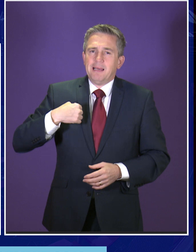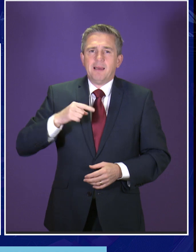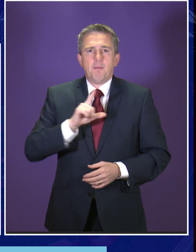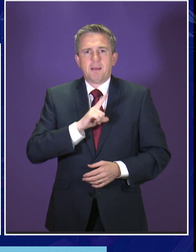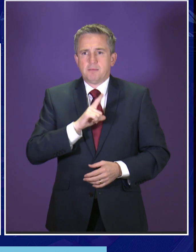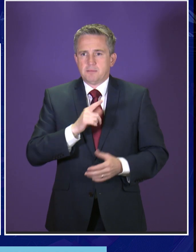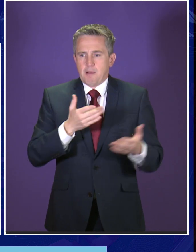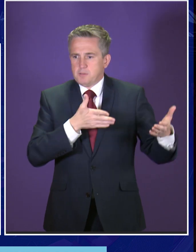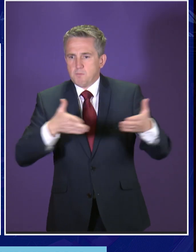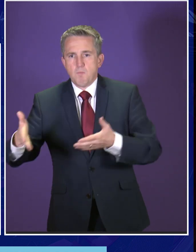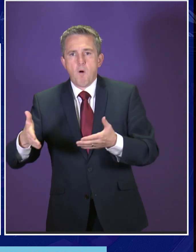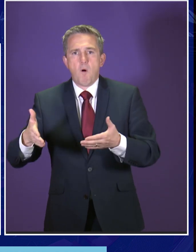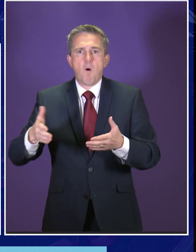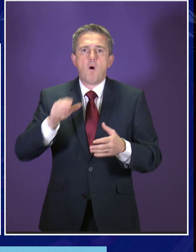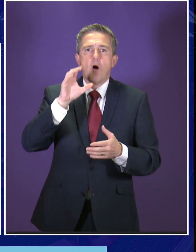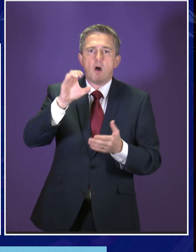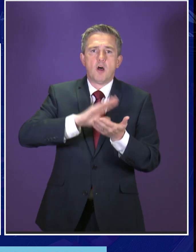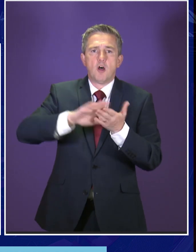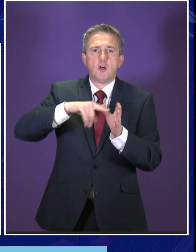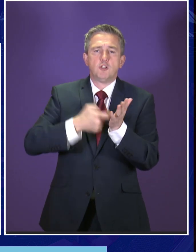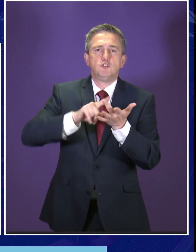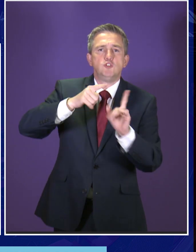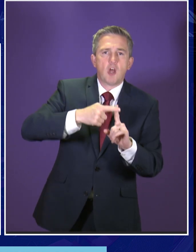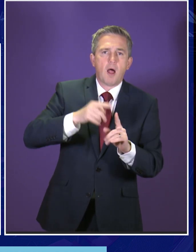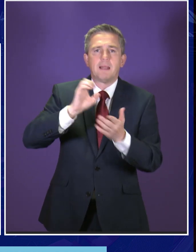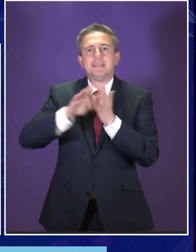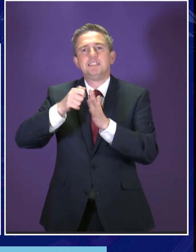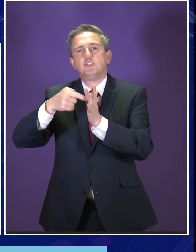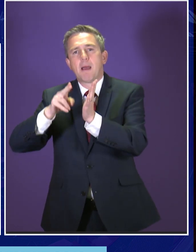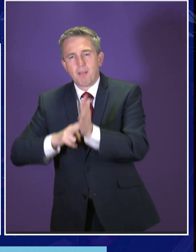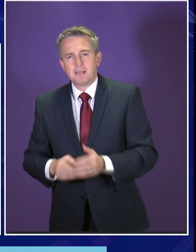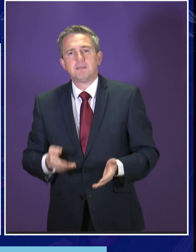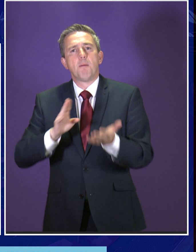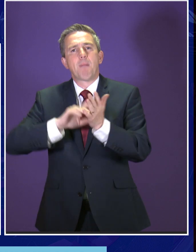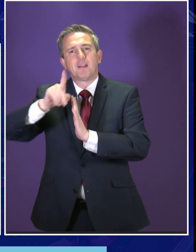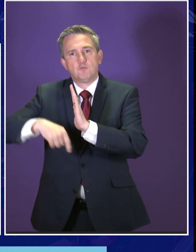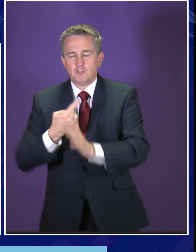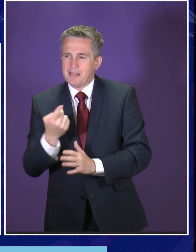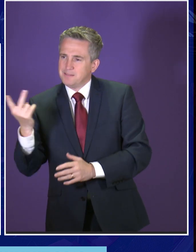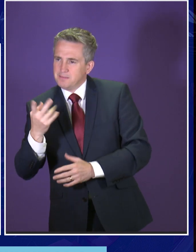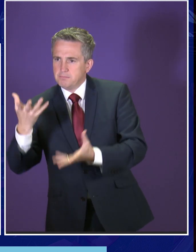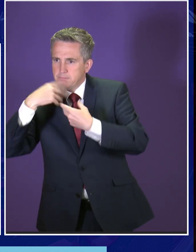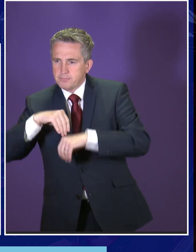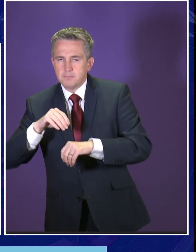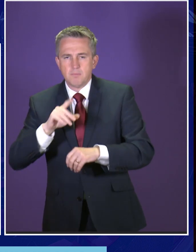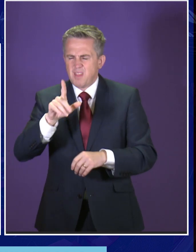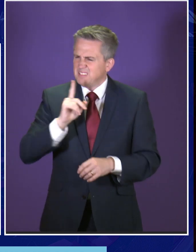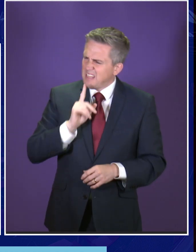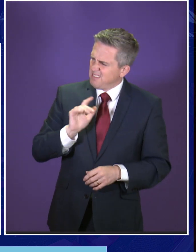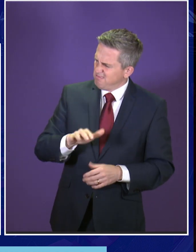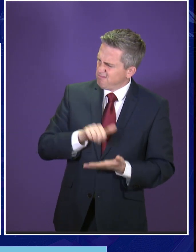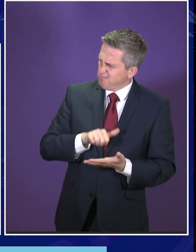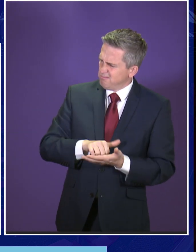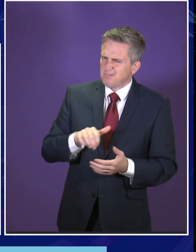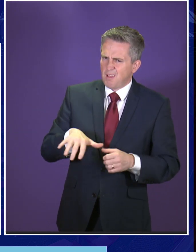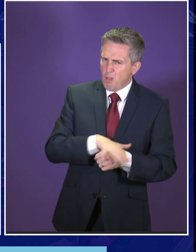tending to move towards more Charlie Chaplin and Michael Jackson, and they wanted me to do something a little bit closer to home, so they put me